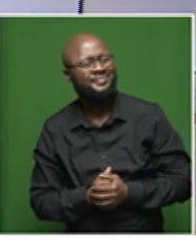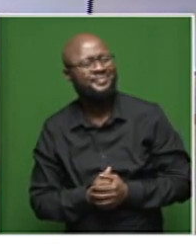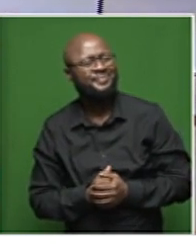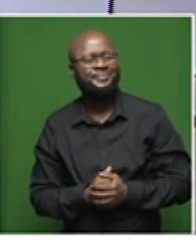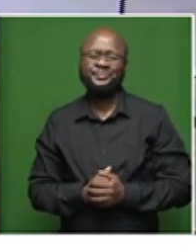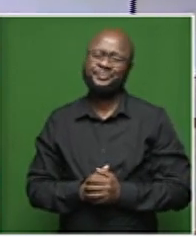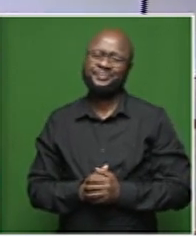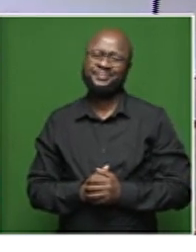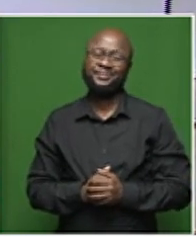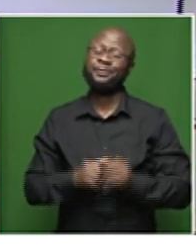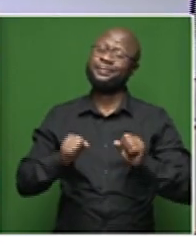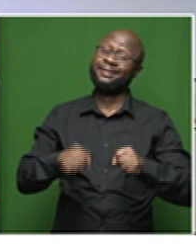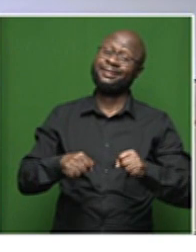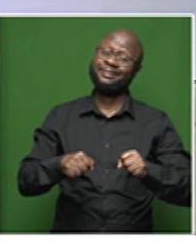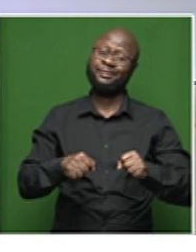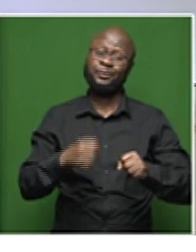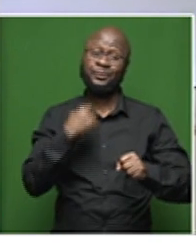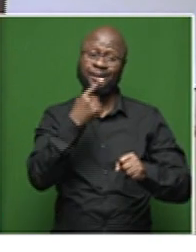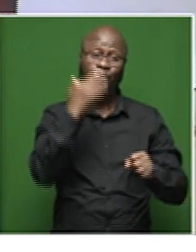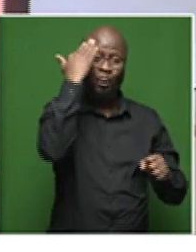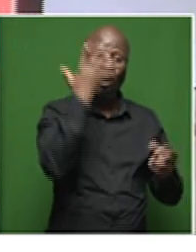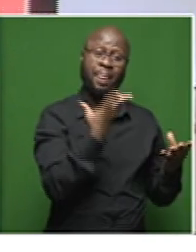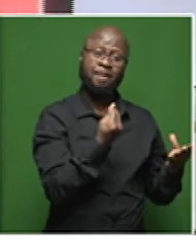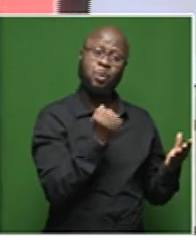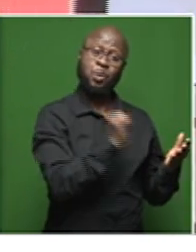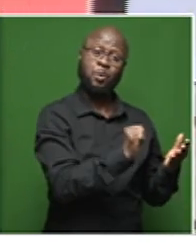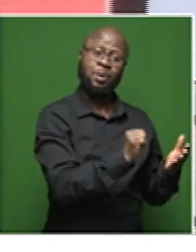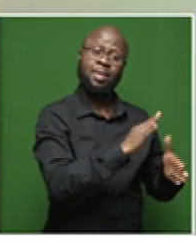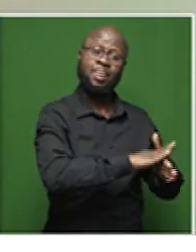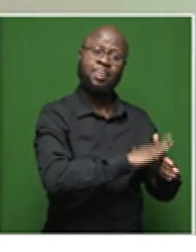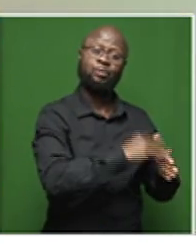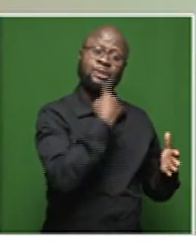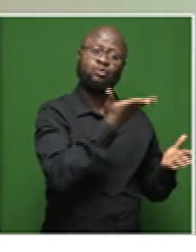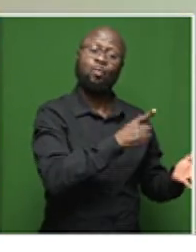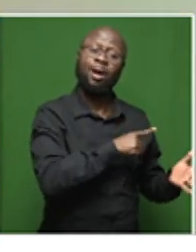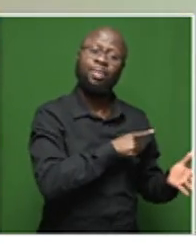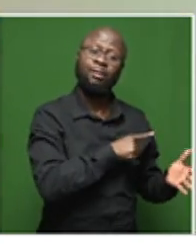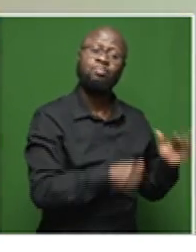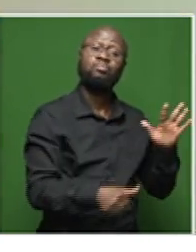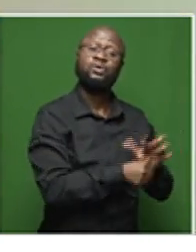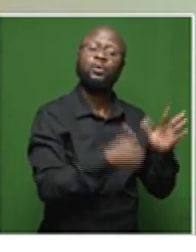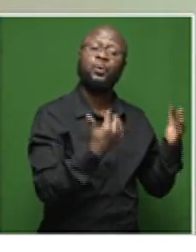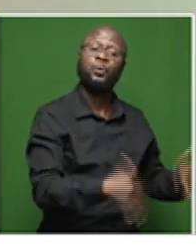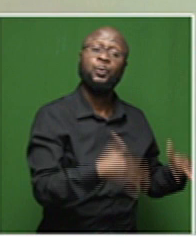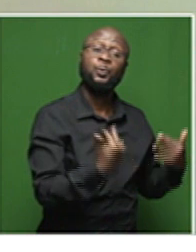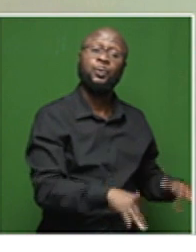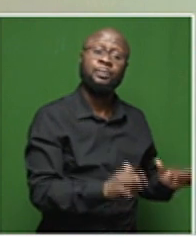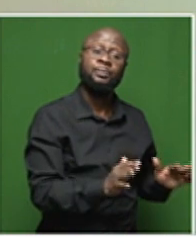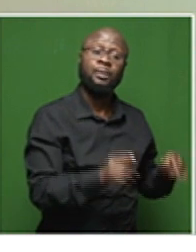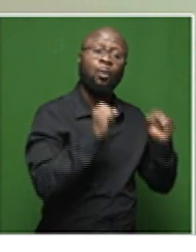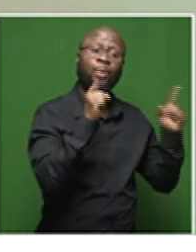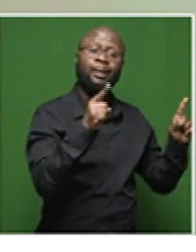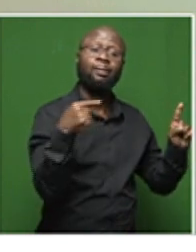You know, we say people need to know their numbers, because it's very much important to know if you do